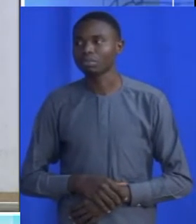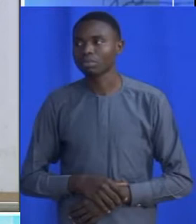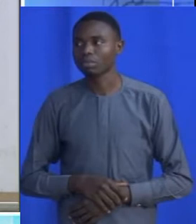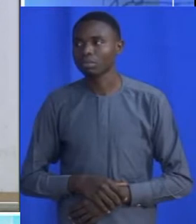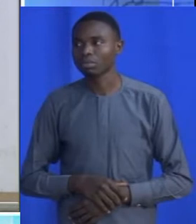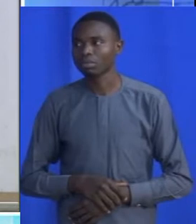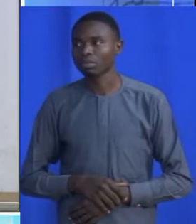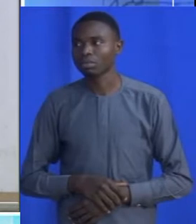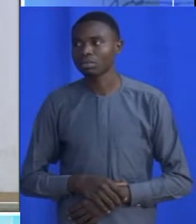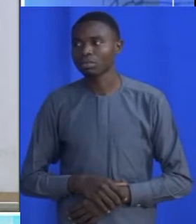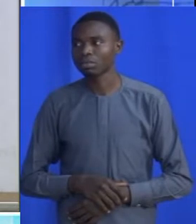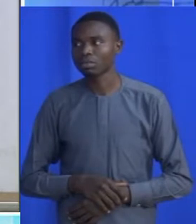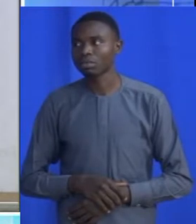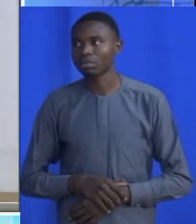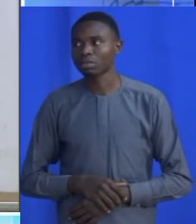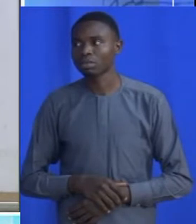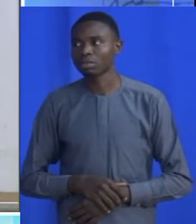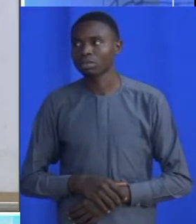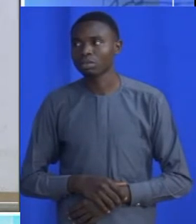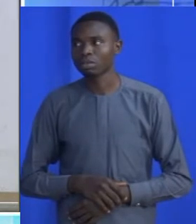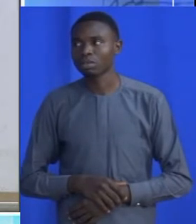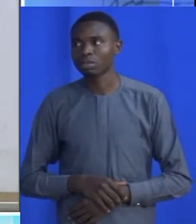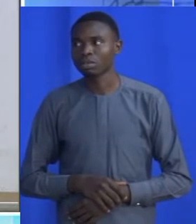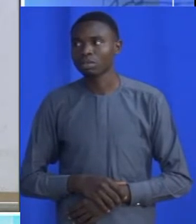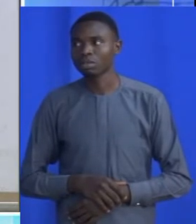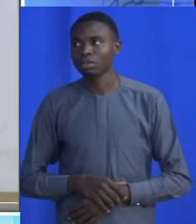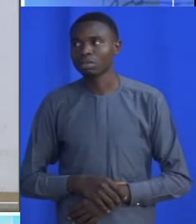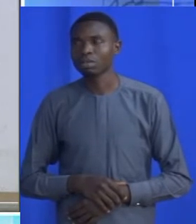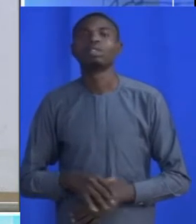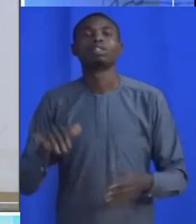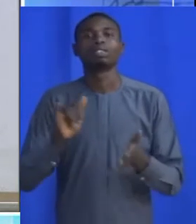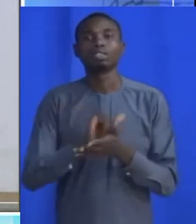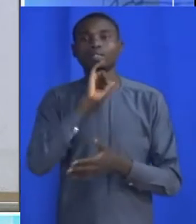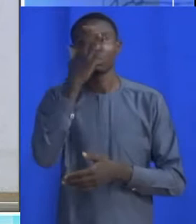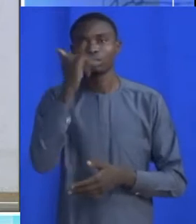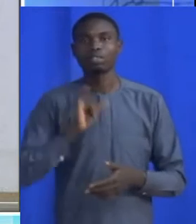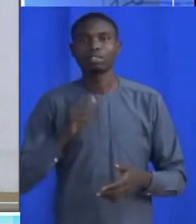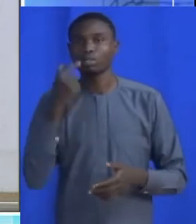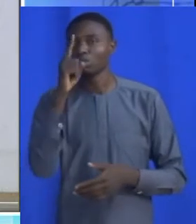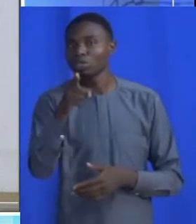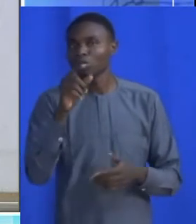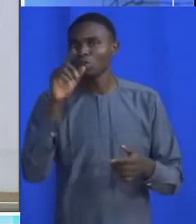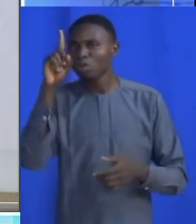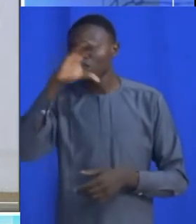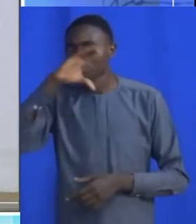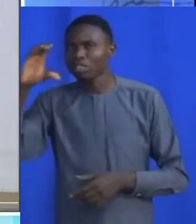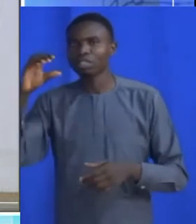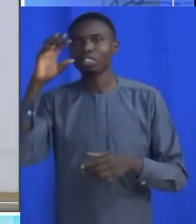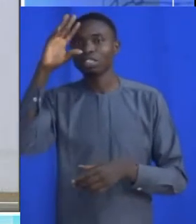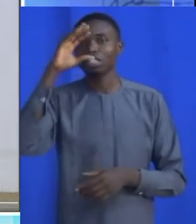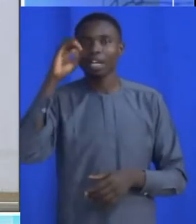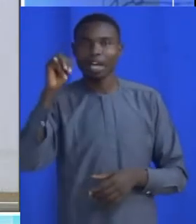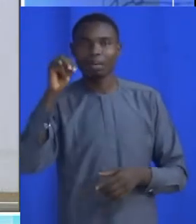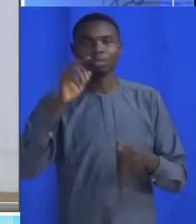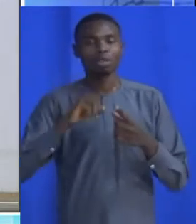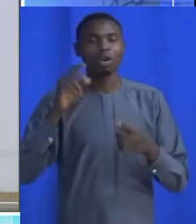of governance. The United Nations, the moment any country claims that it's under